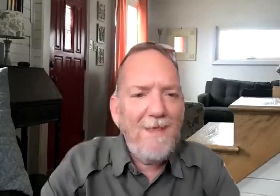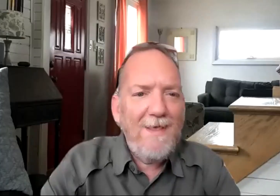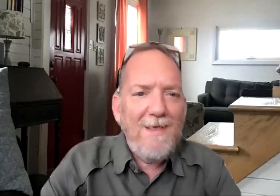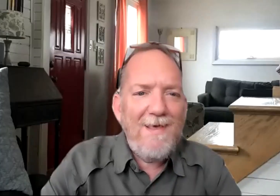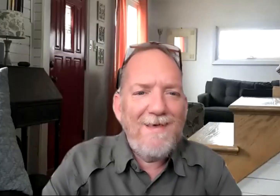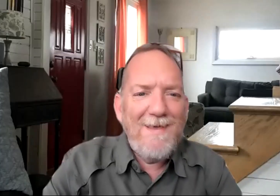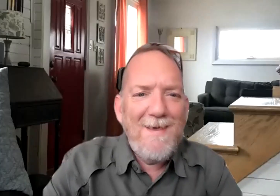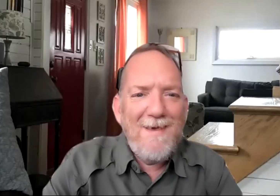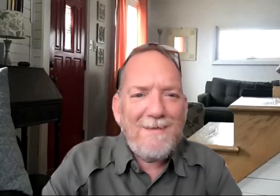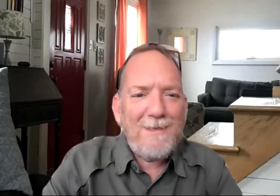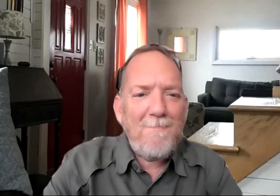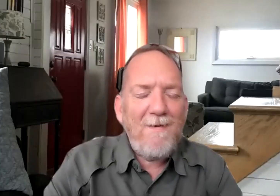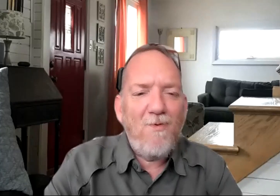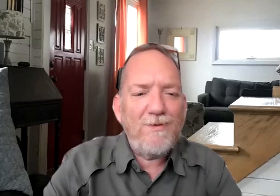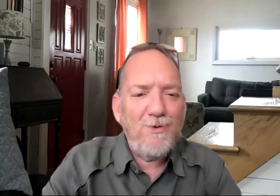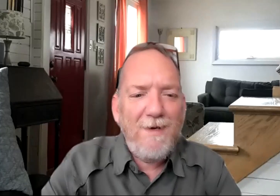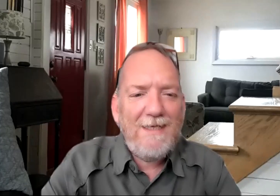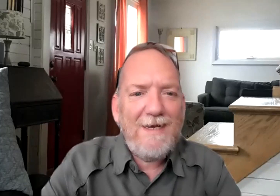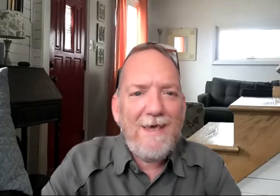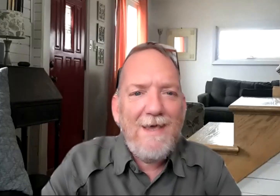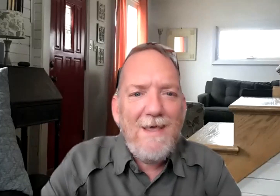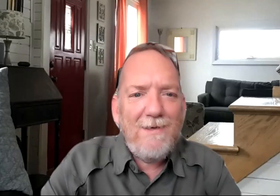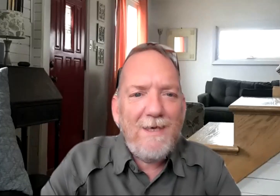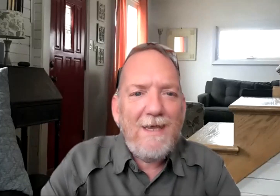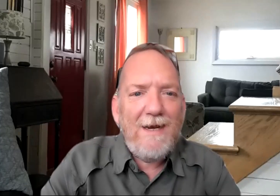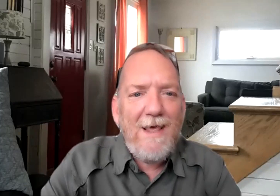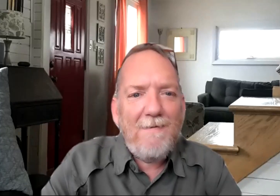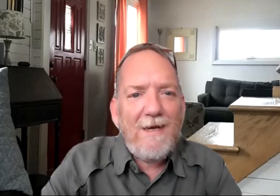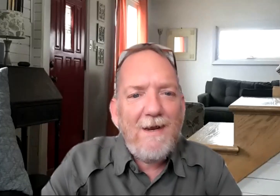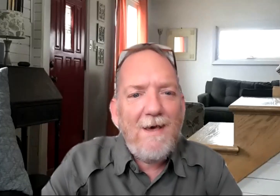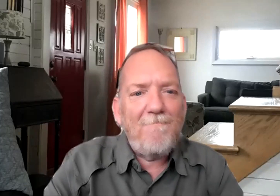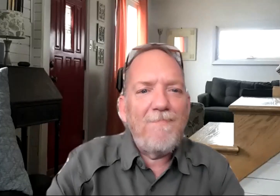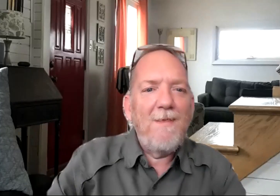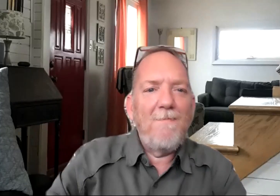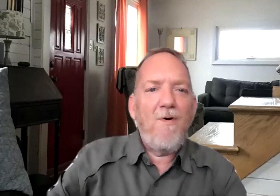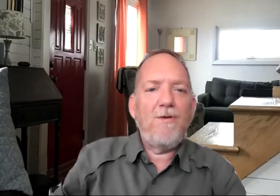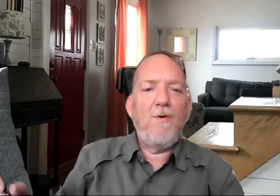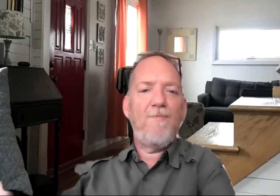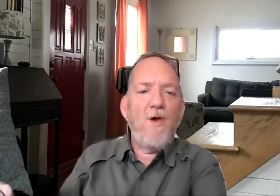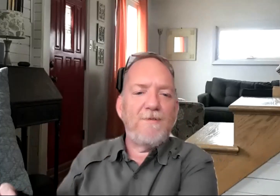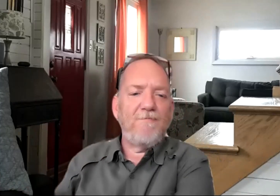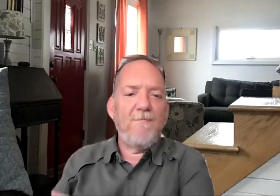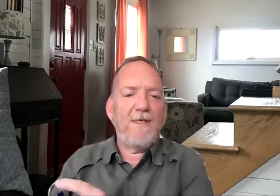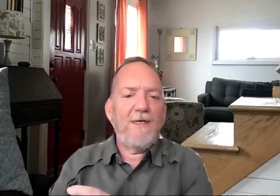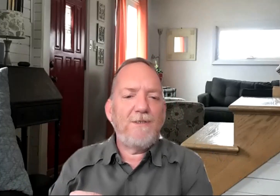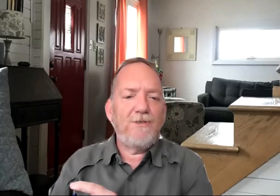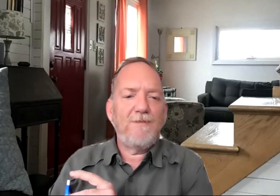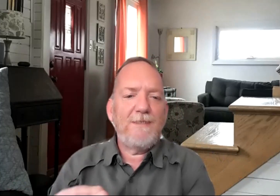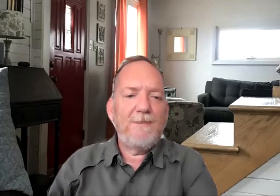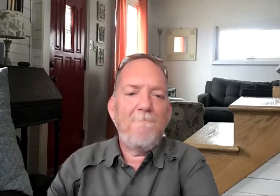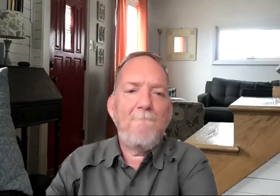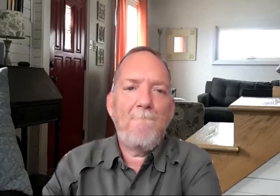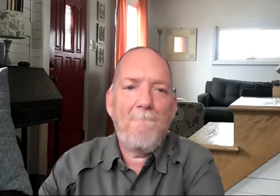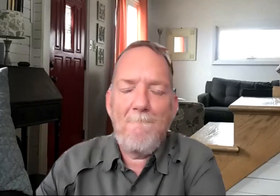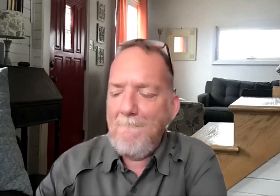Sorry. This is like my fourth Zoom meeting today. You think I'd get a hang of it? Paul Hewitt from the Office of Rehabilitation